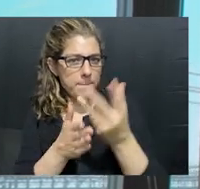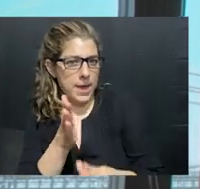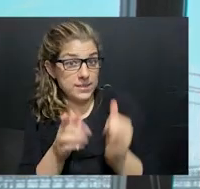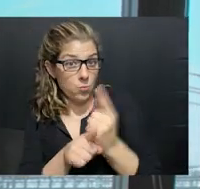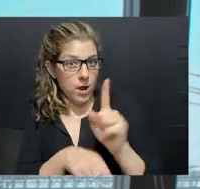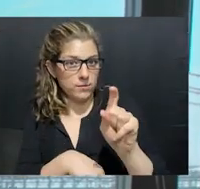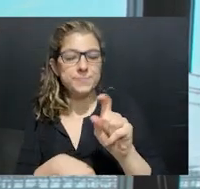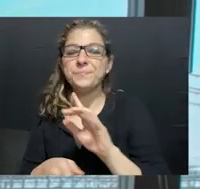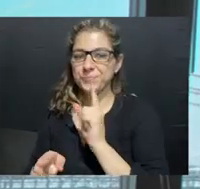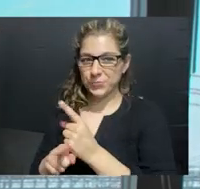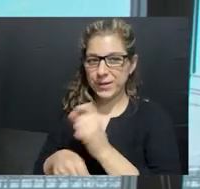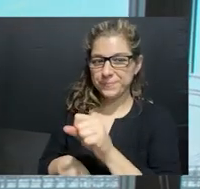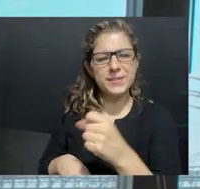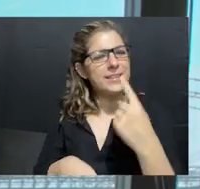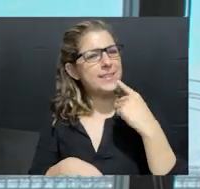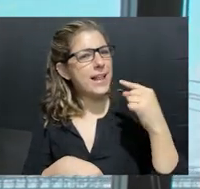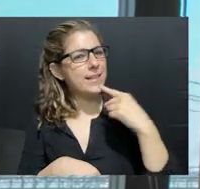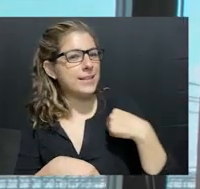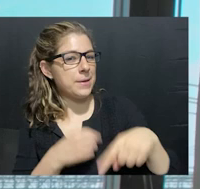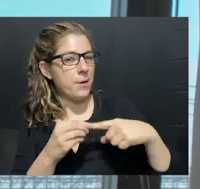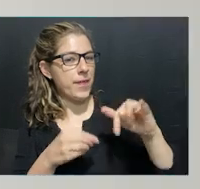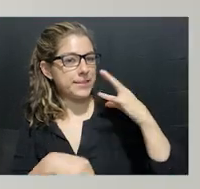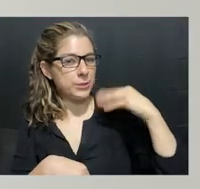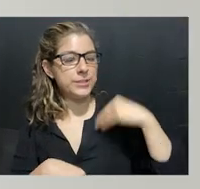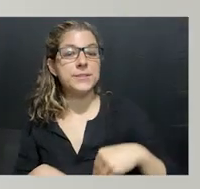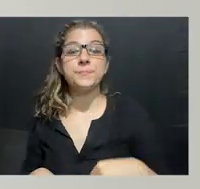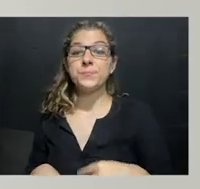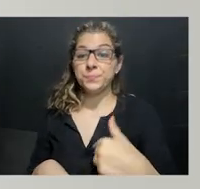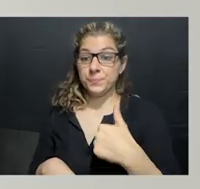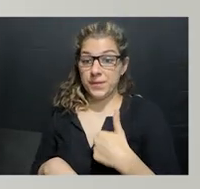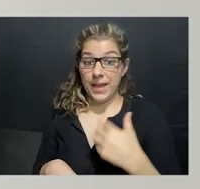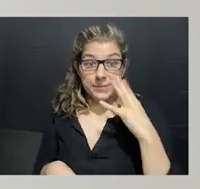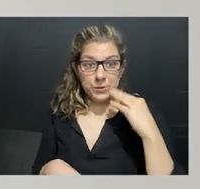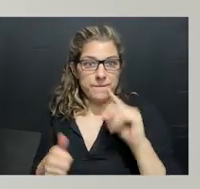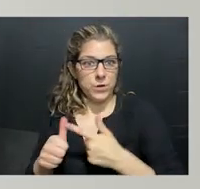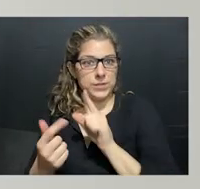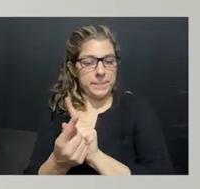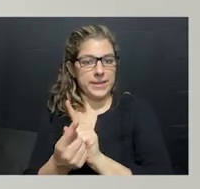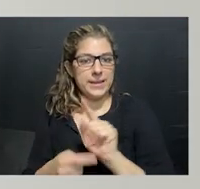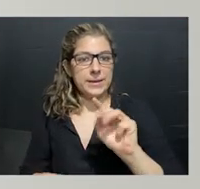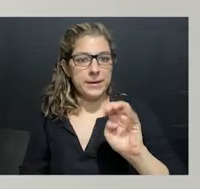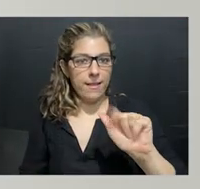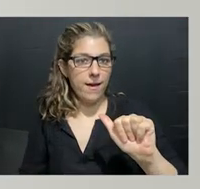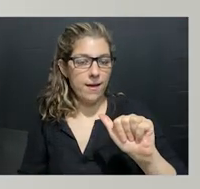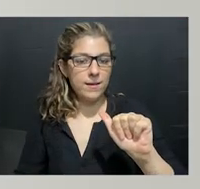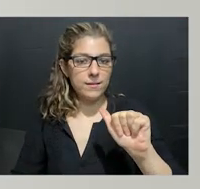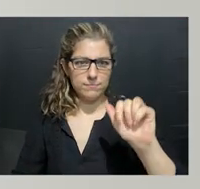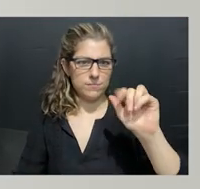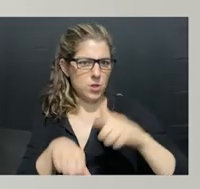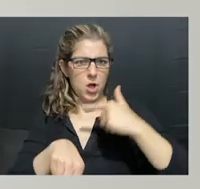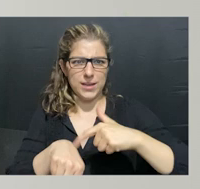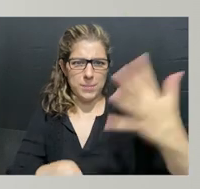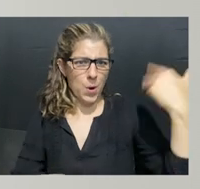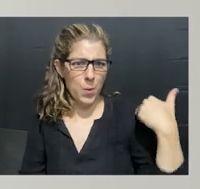correct? That is correct. So tell us about that experience. Yeah, so I had the experience of first meeting Nelson Mandela a long time